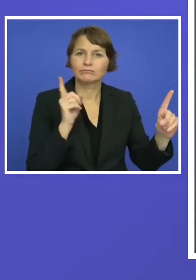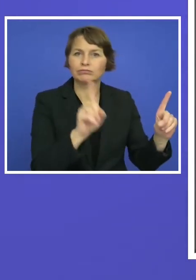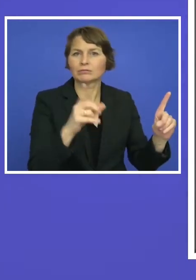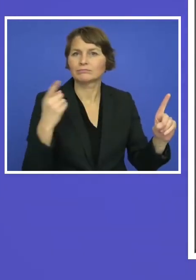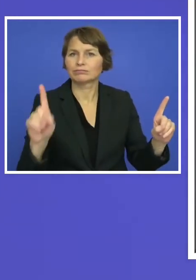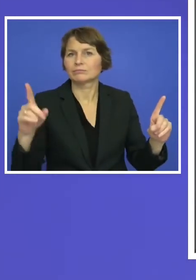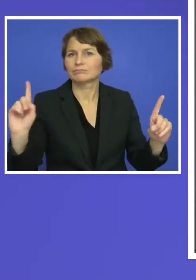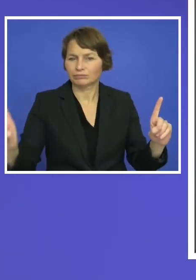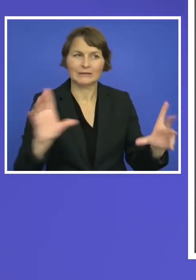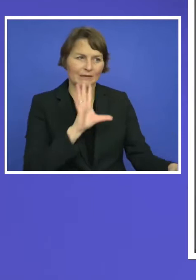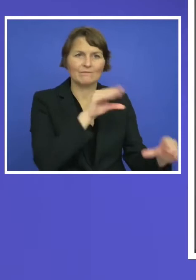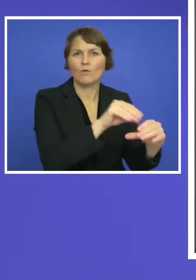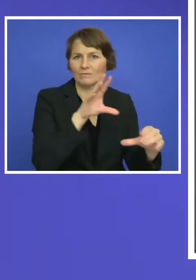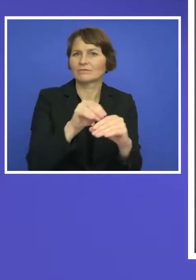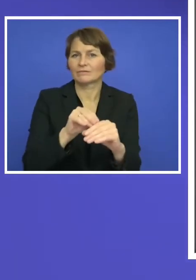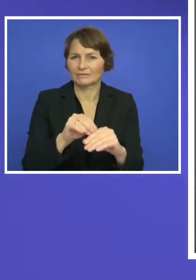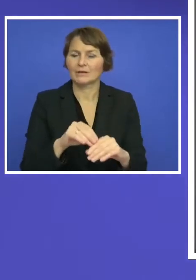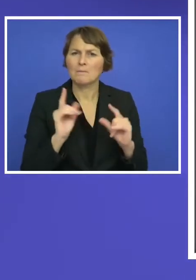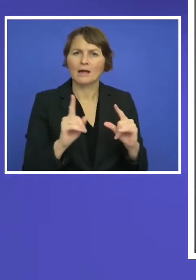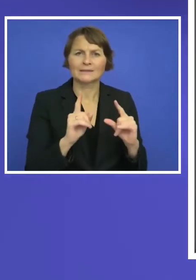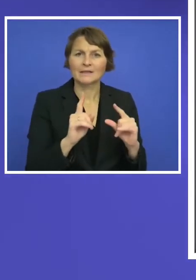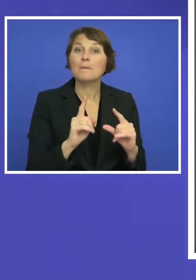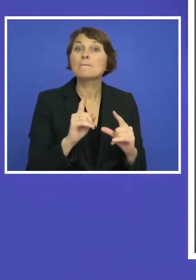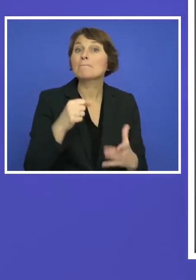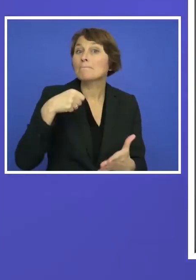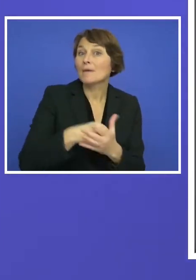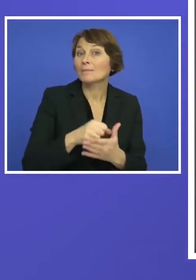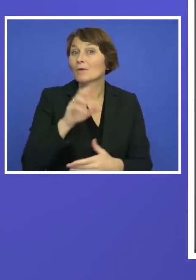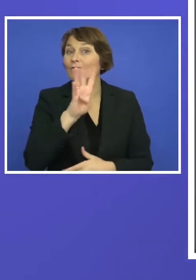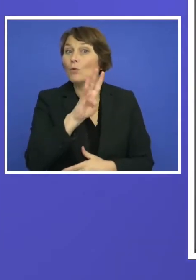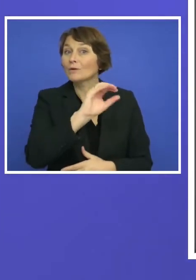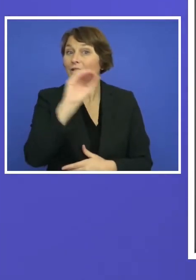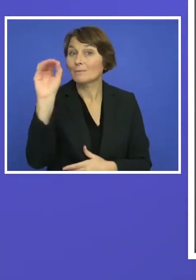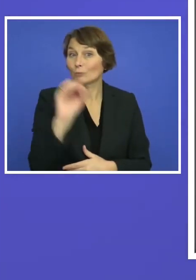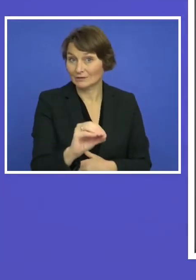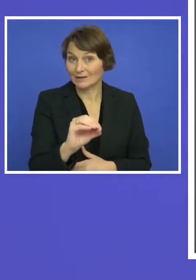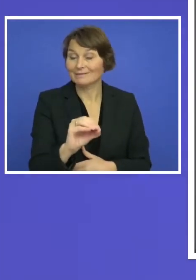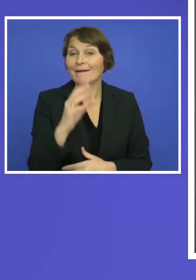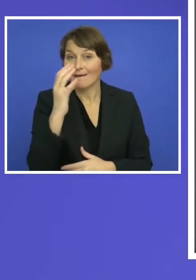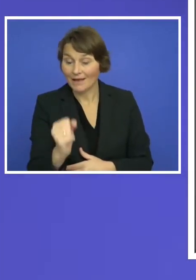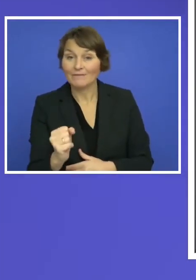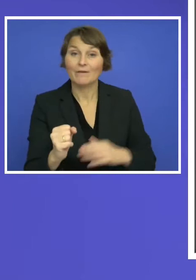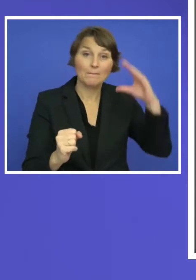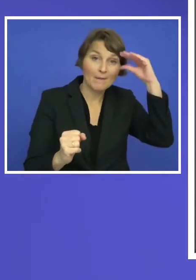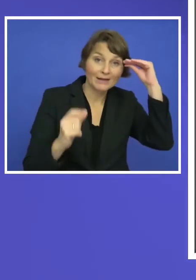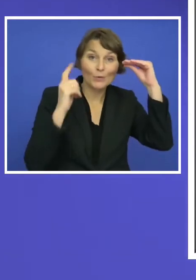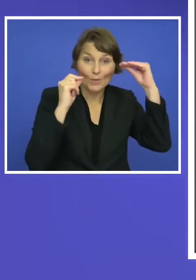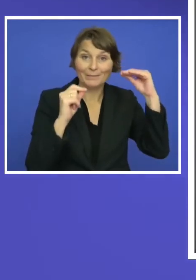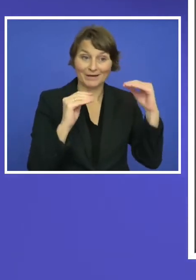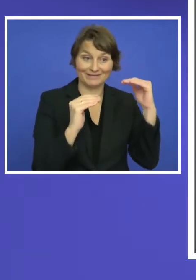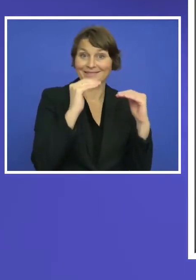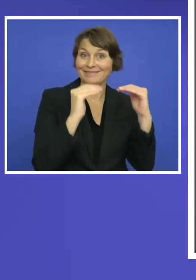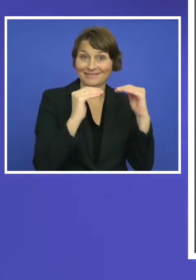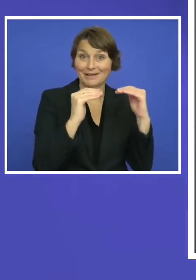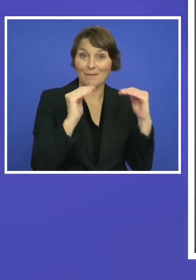We have to have at least 40% of both men and women. So these quotas ensure that